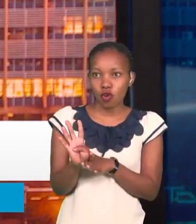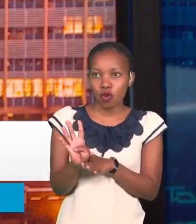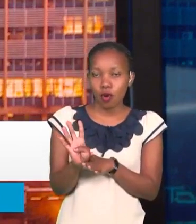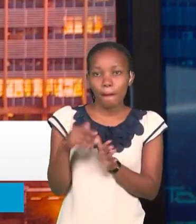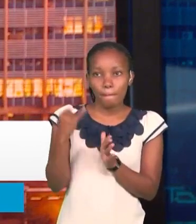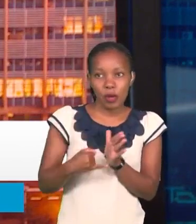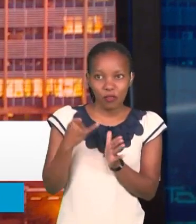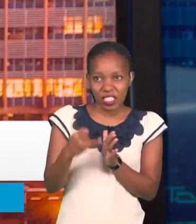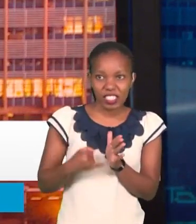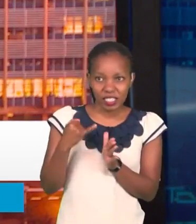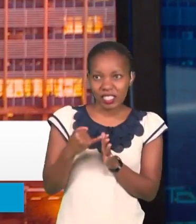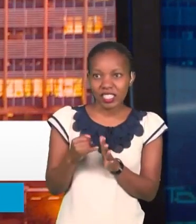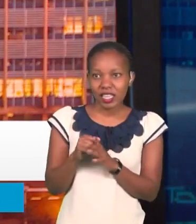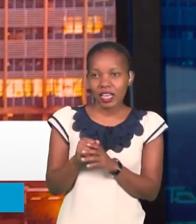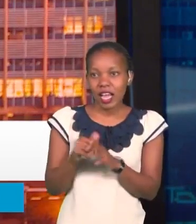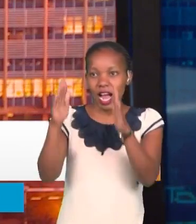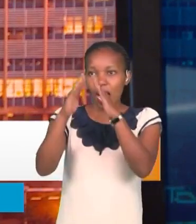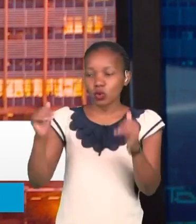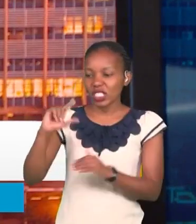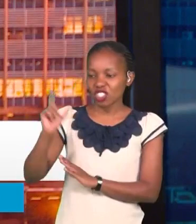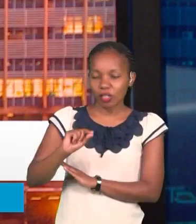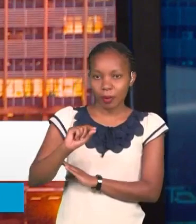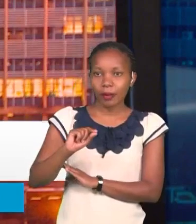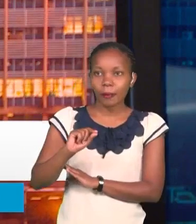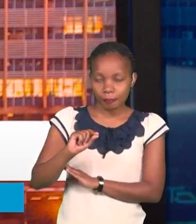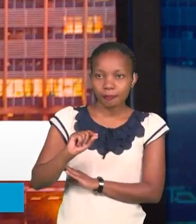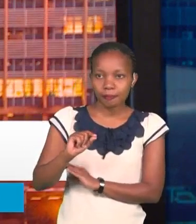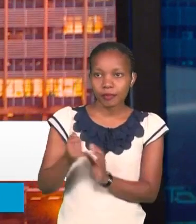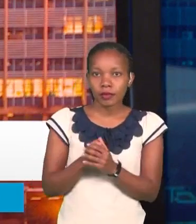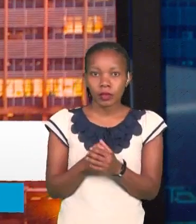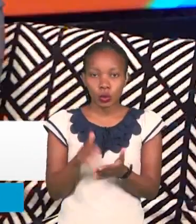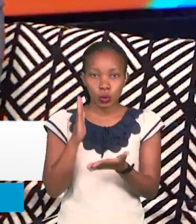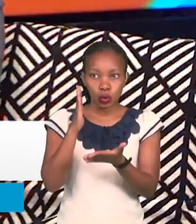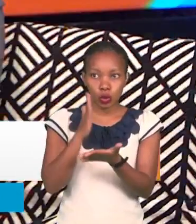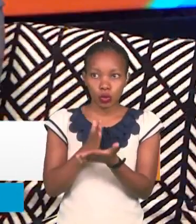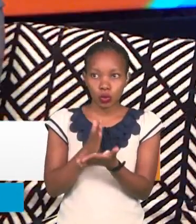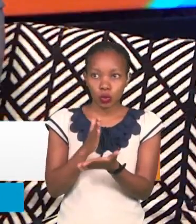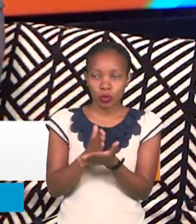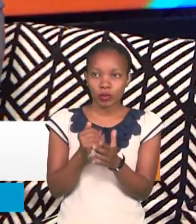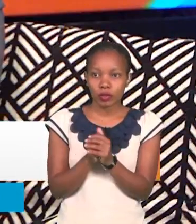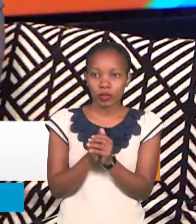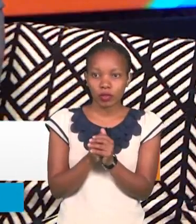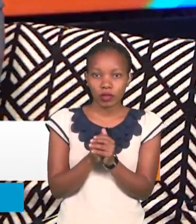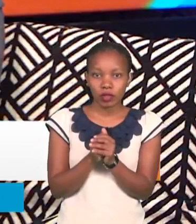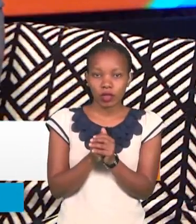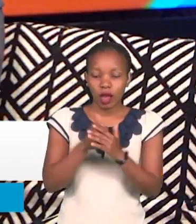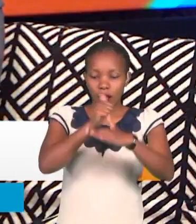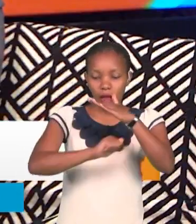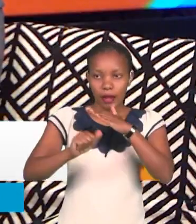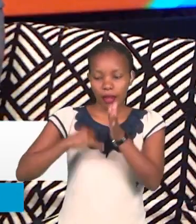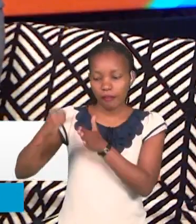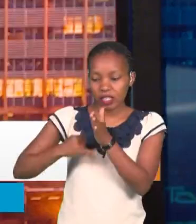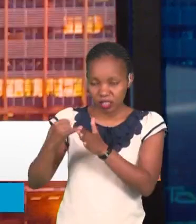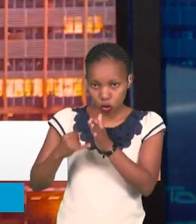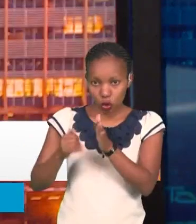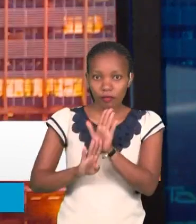manufacturing. Yes. Housing. Affordable housing. Affordable housing. Ideally, it falls under infrastructural